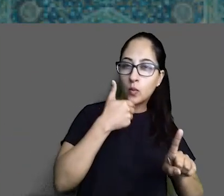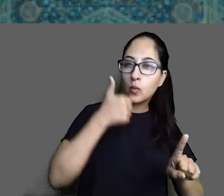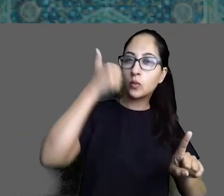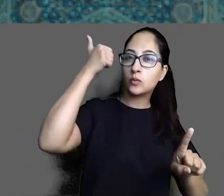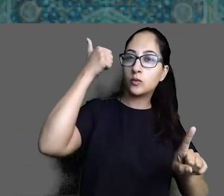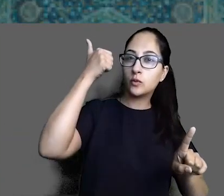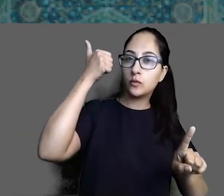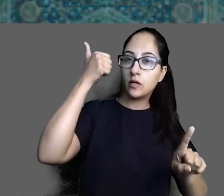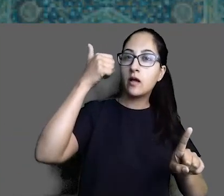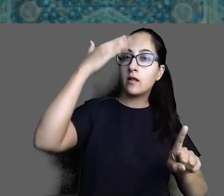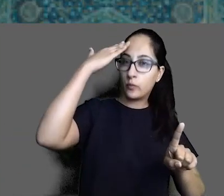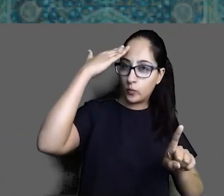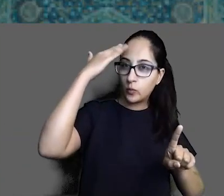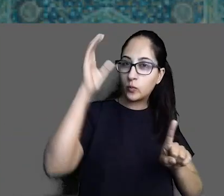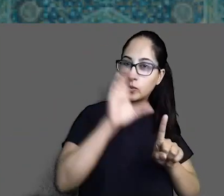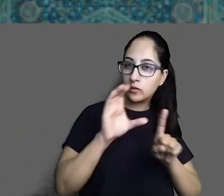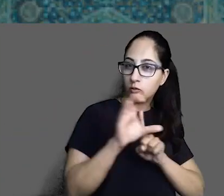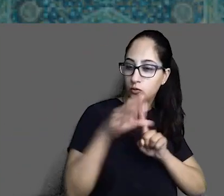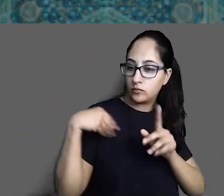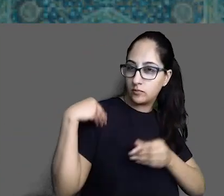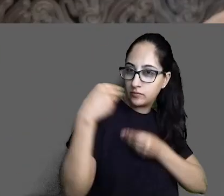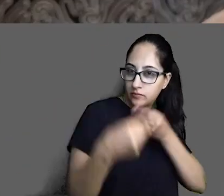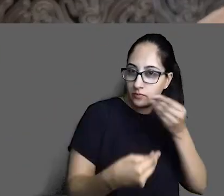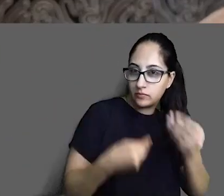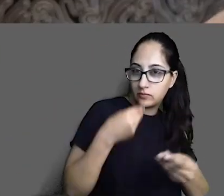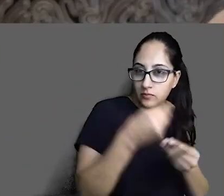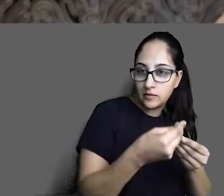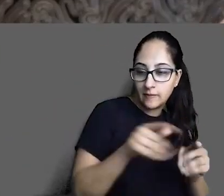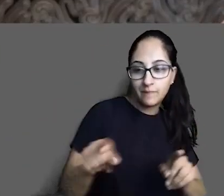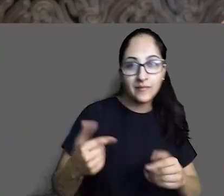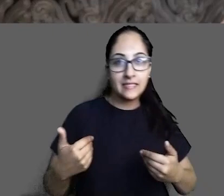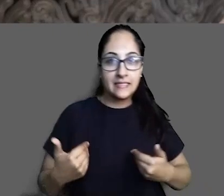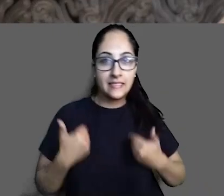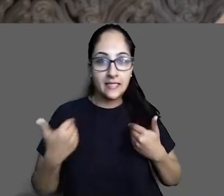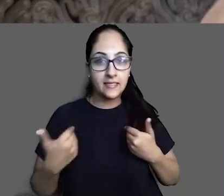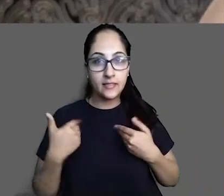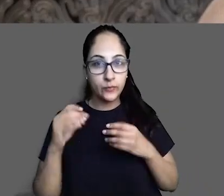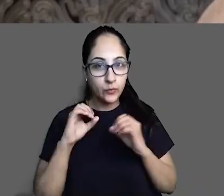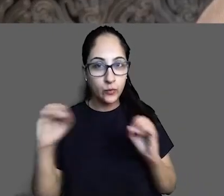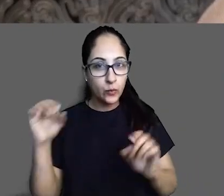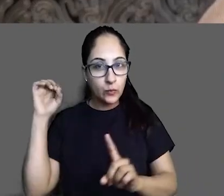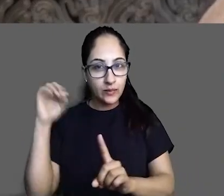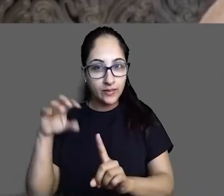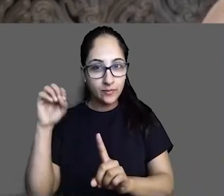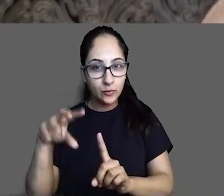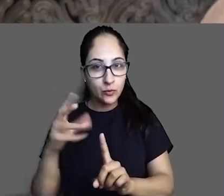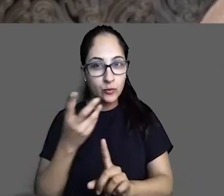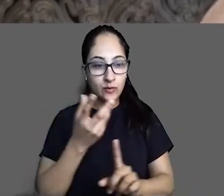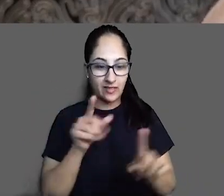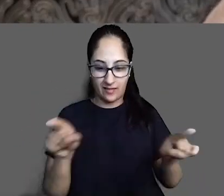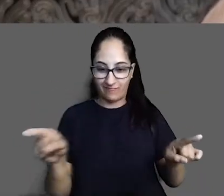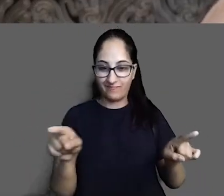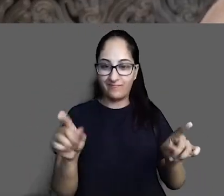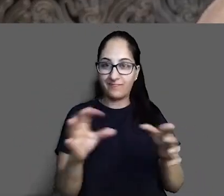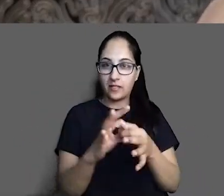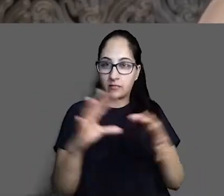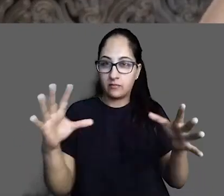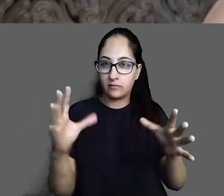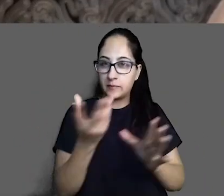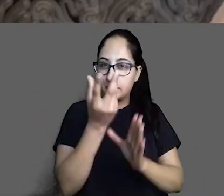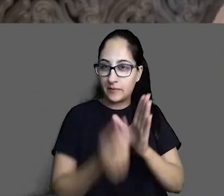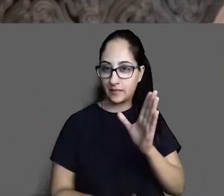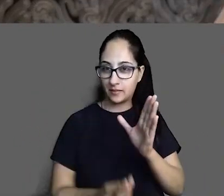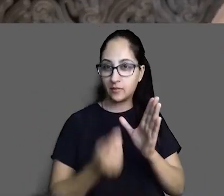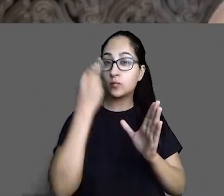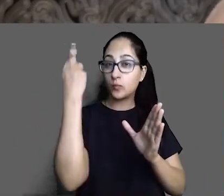with. And so when you don't have a foundation on which, an education, of course, is a foundation on which pretty